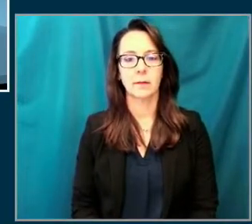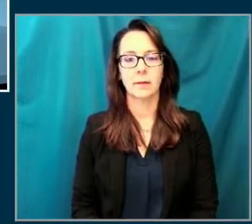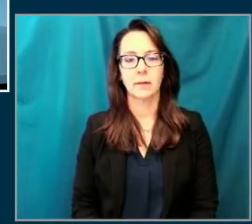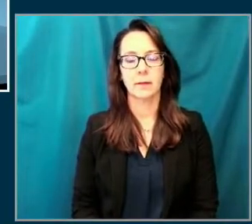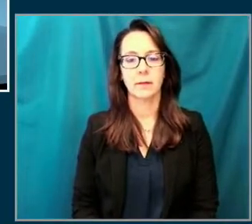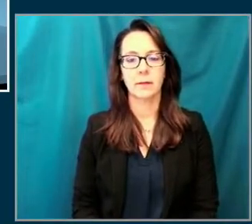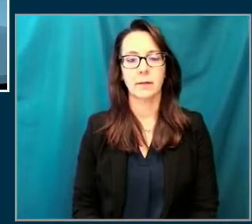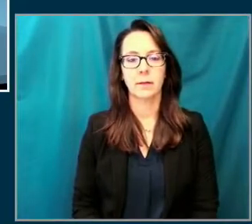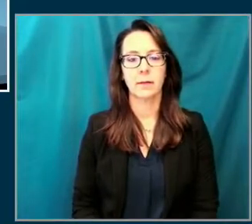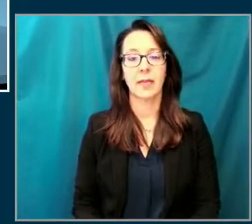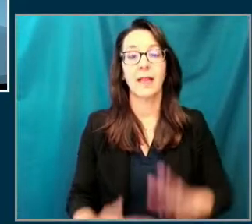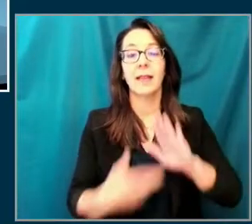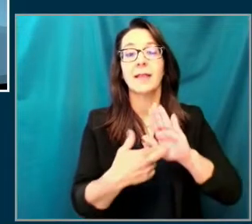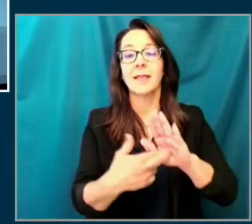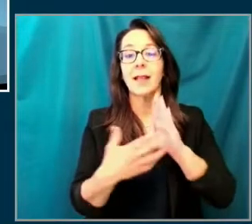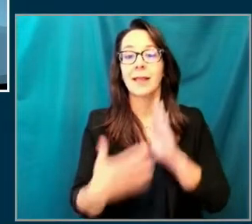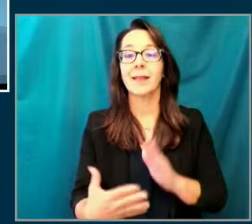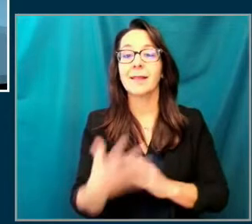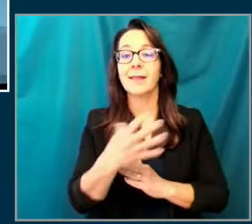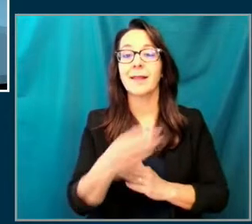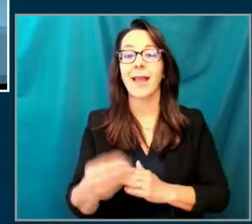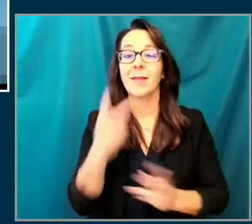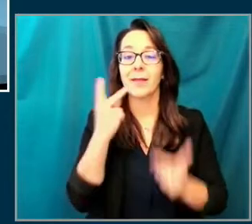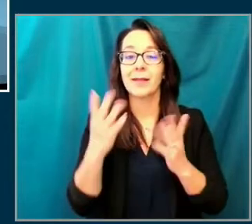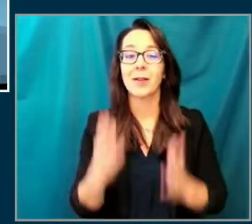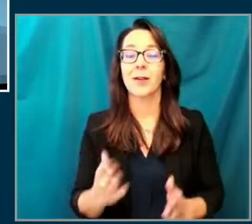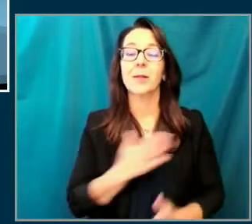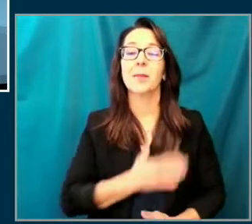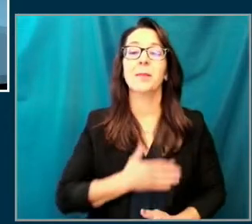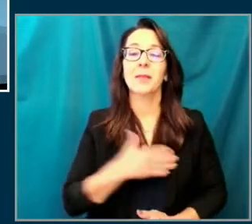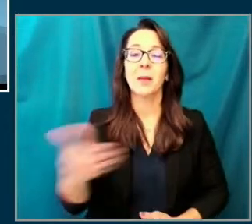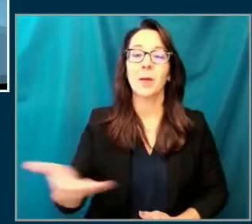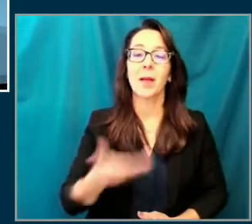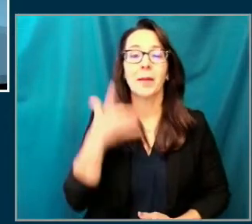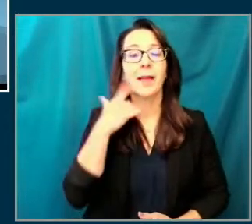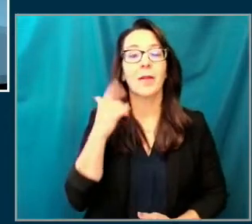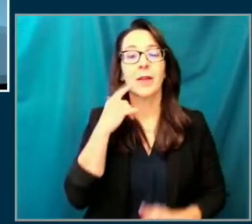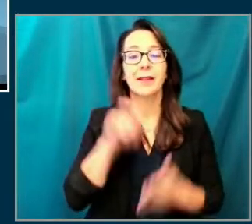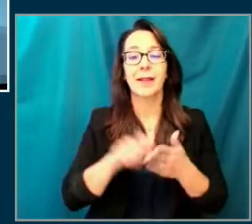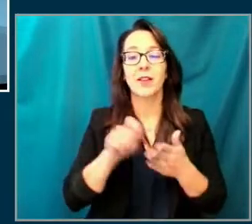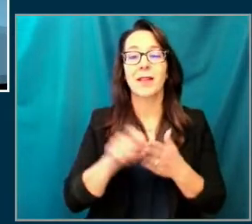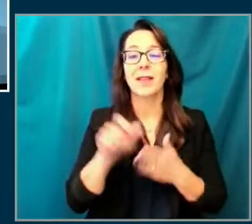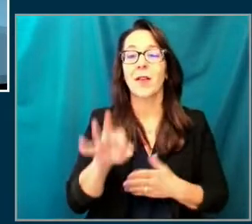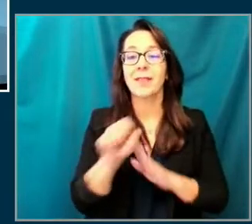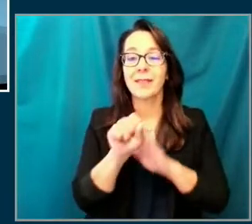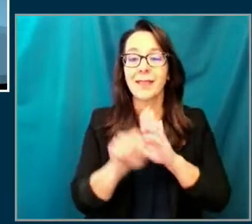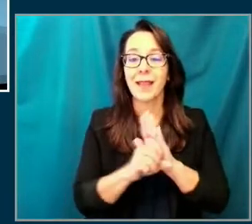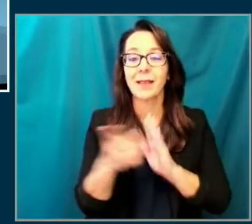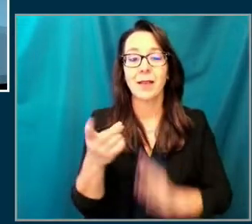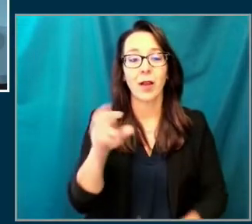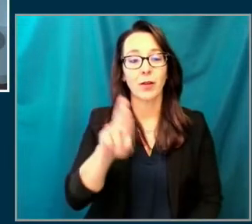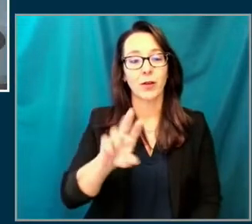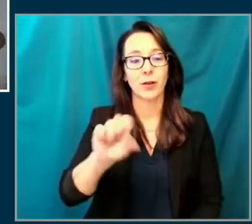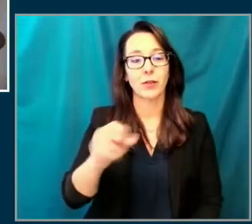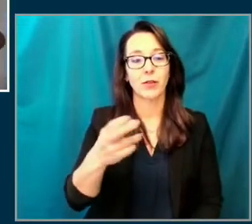Delegates and guests, please welcome California's Secretary of State, Dr. Shirley Weber.